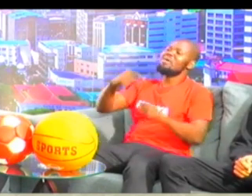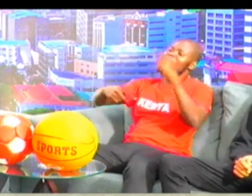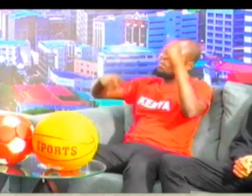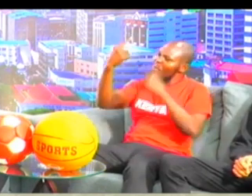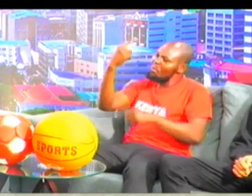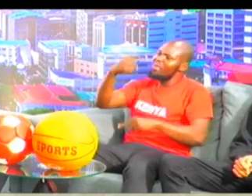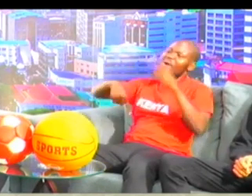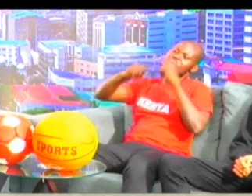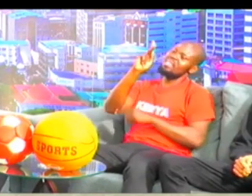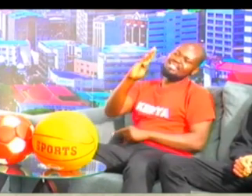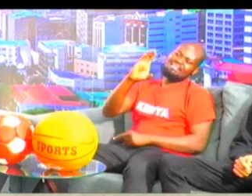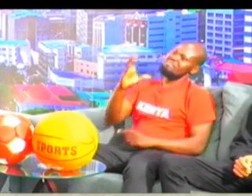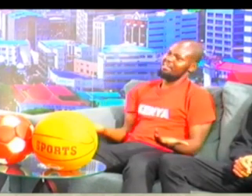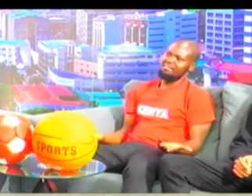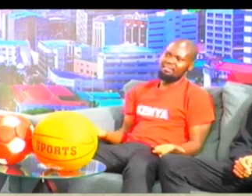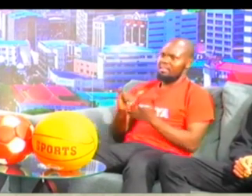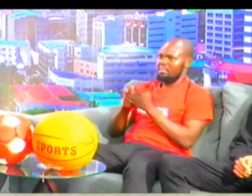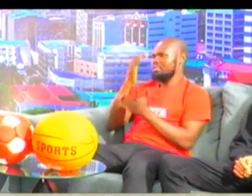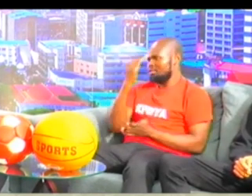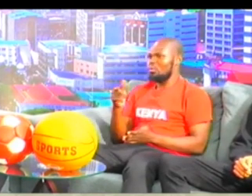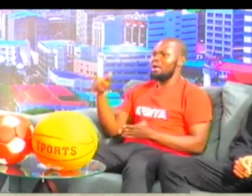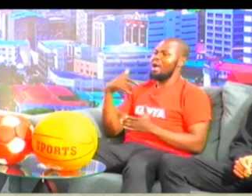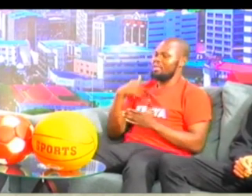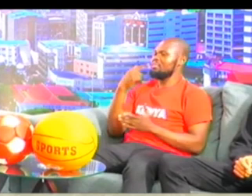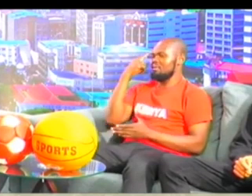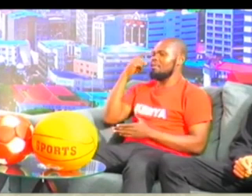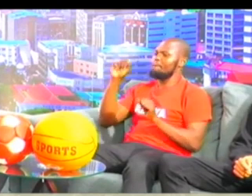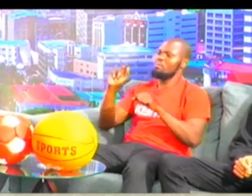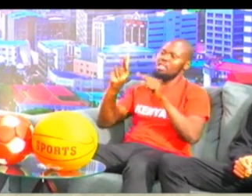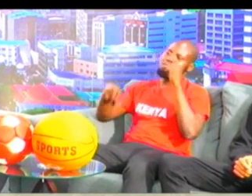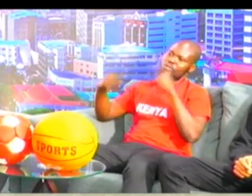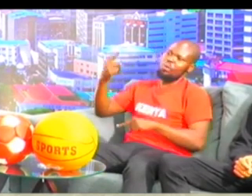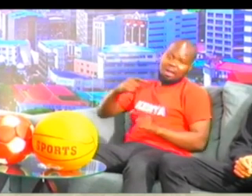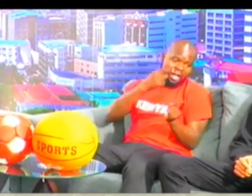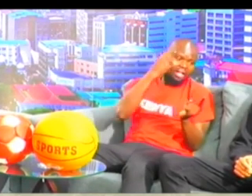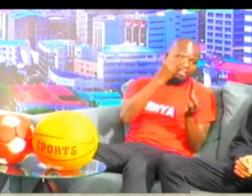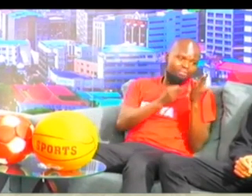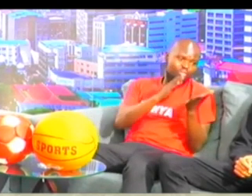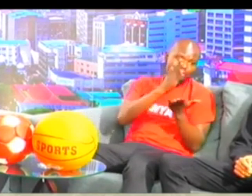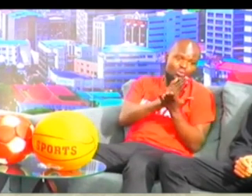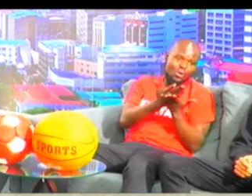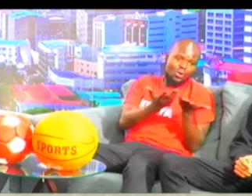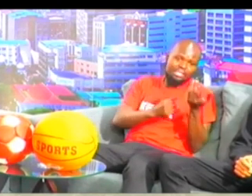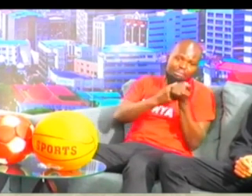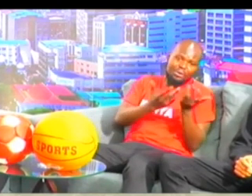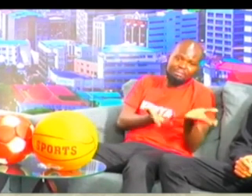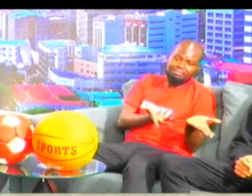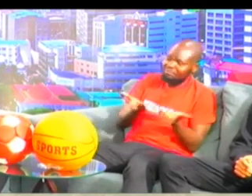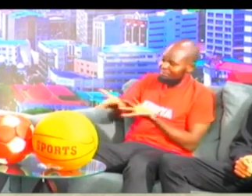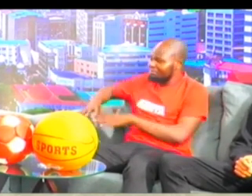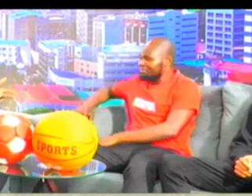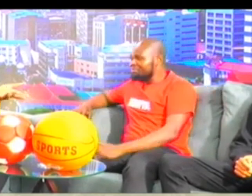studied their passes, and I know for 100% KCB will be there, and so I